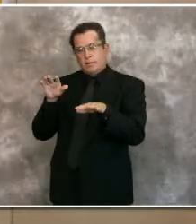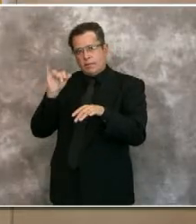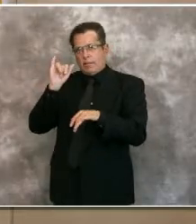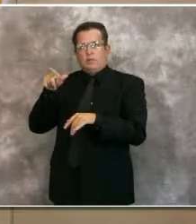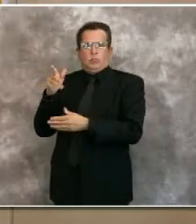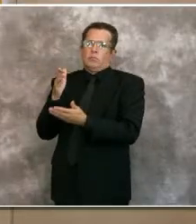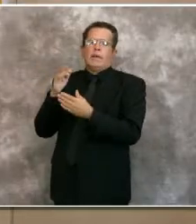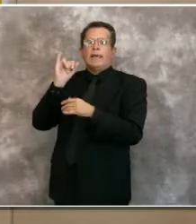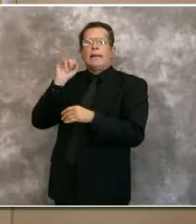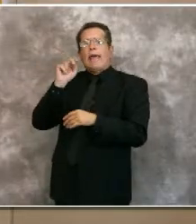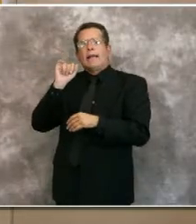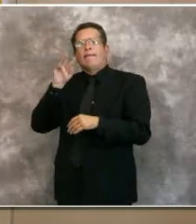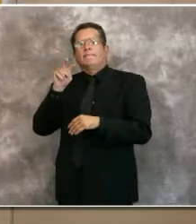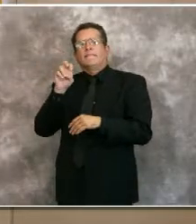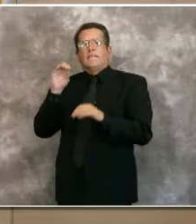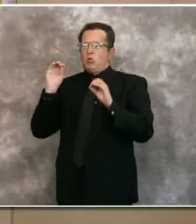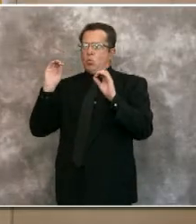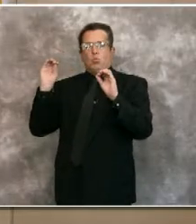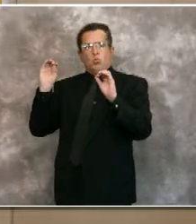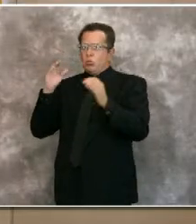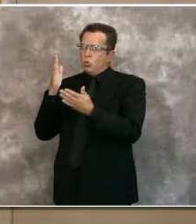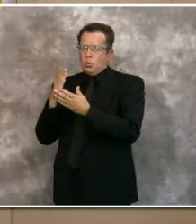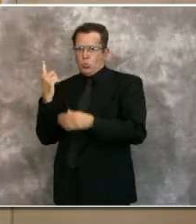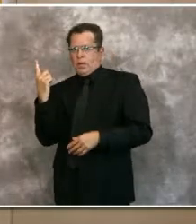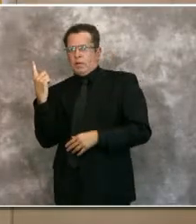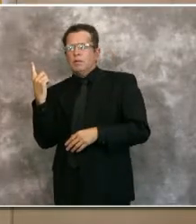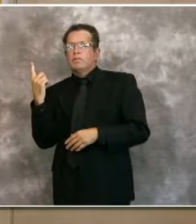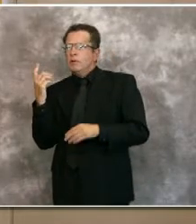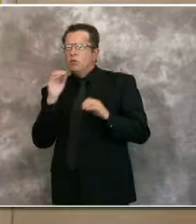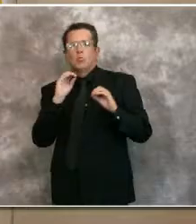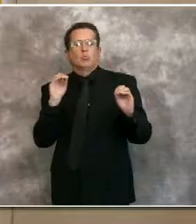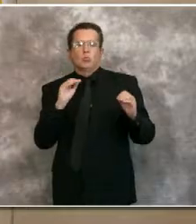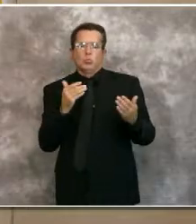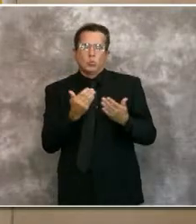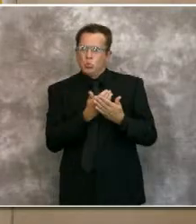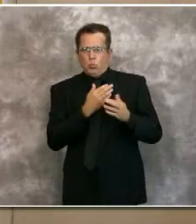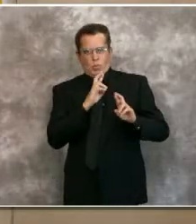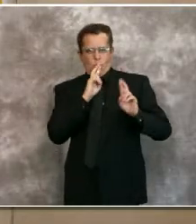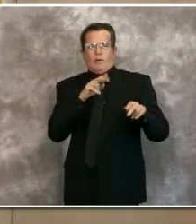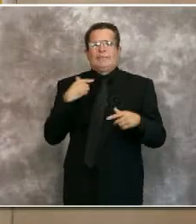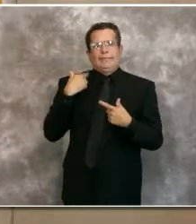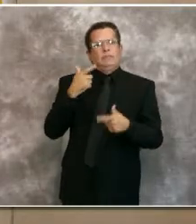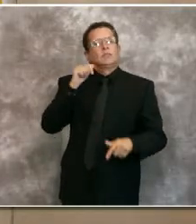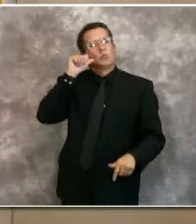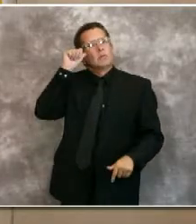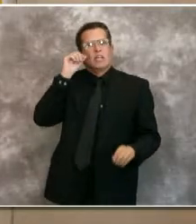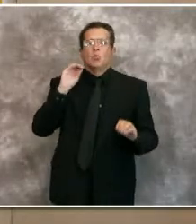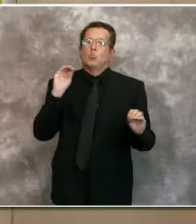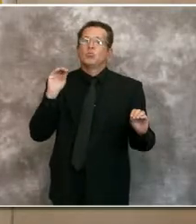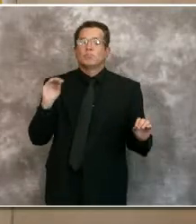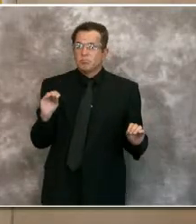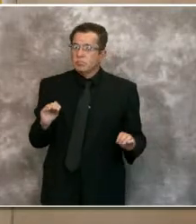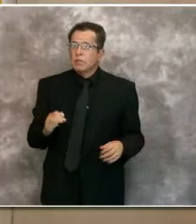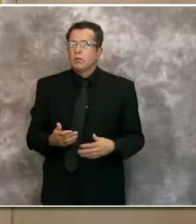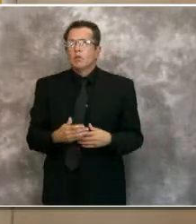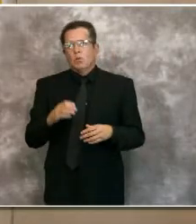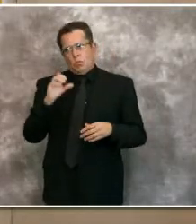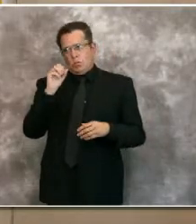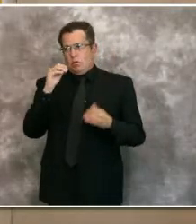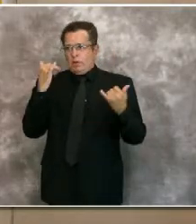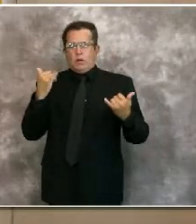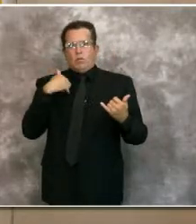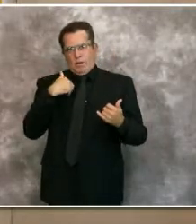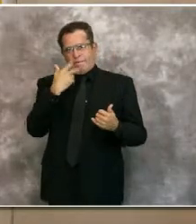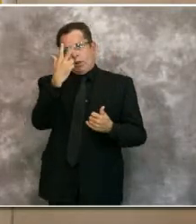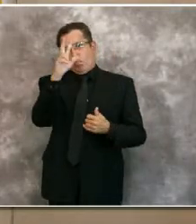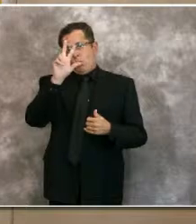since yesterday, and again, no new outbreaks reported since yesterday. And lastly, as you've already heard, we have had